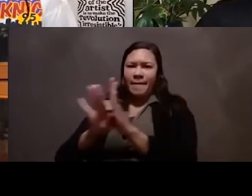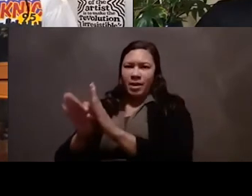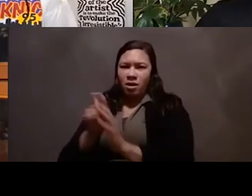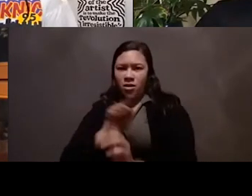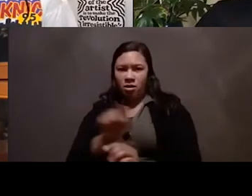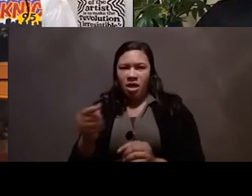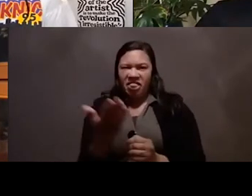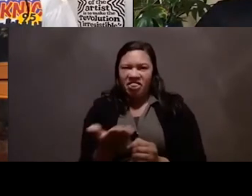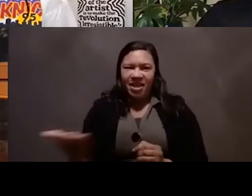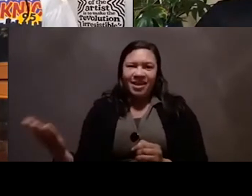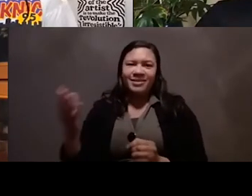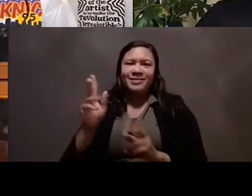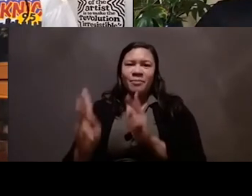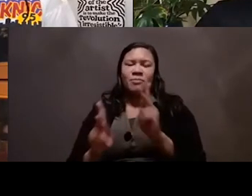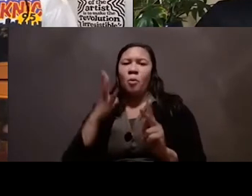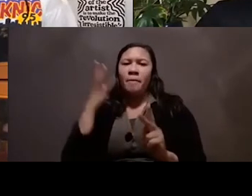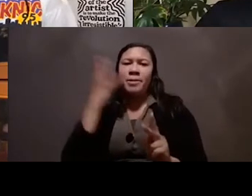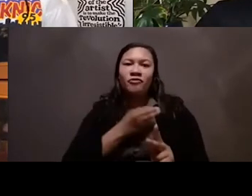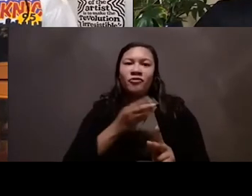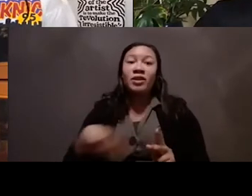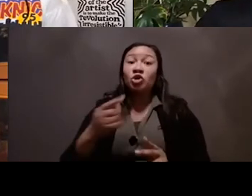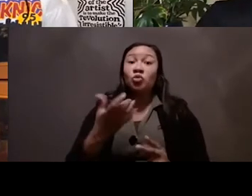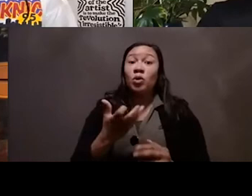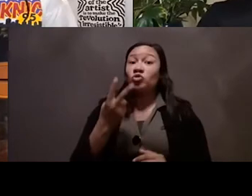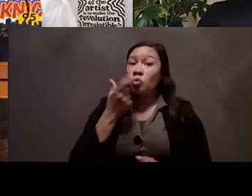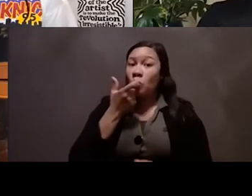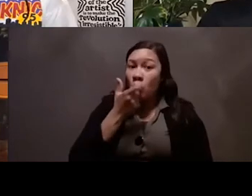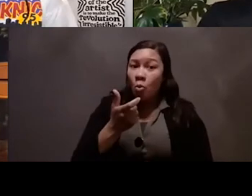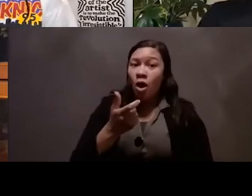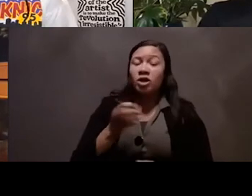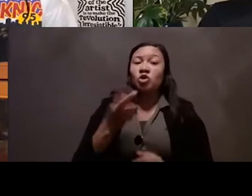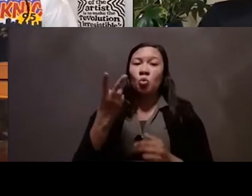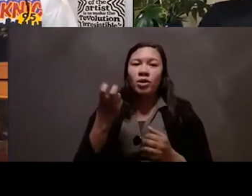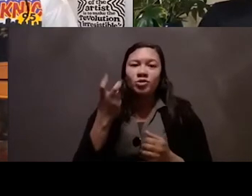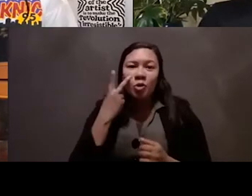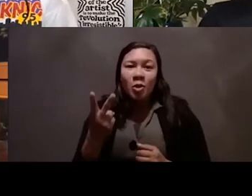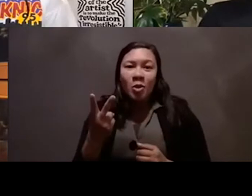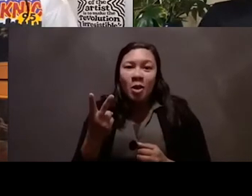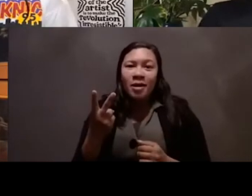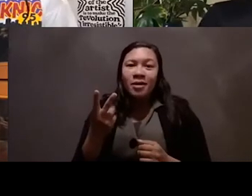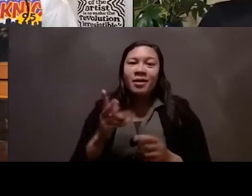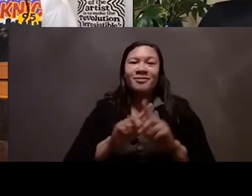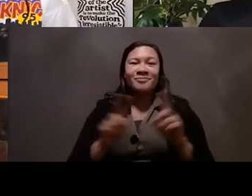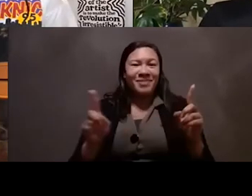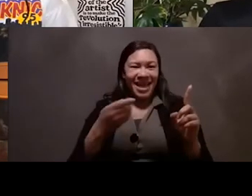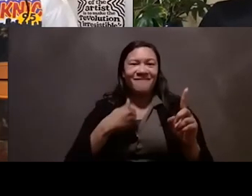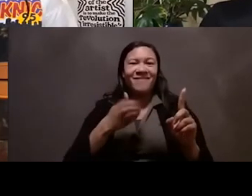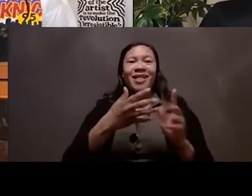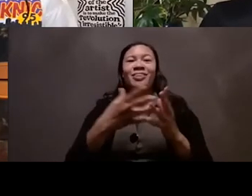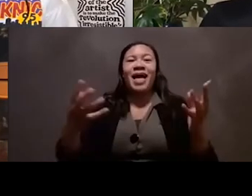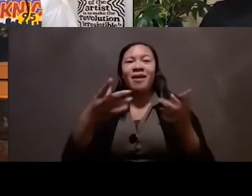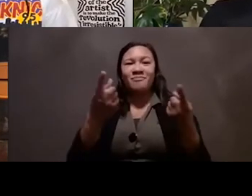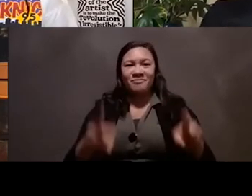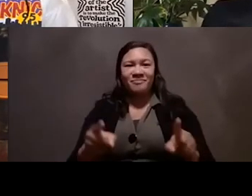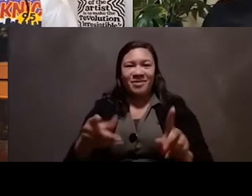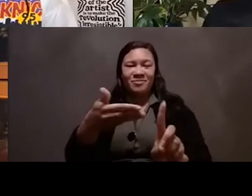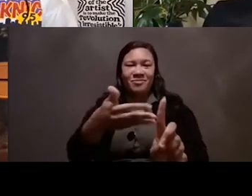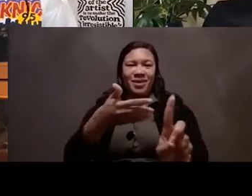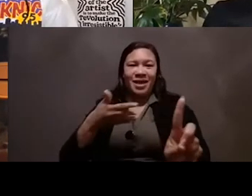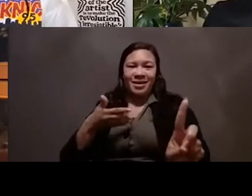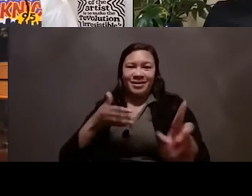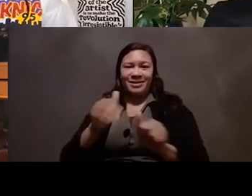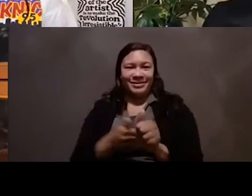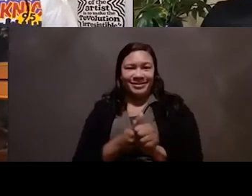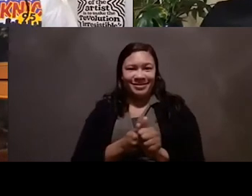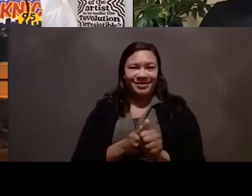and that you want to look at. But there's also so much more behind that and behind the process. And so I don't want to kind